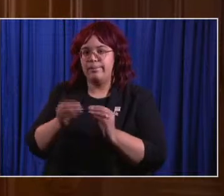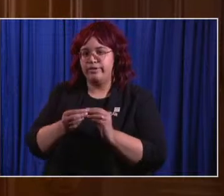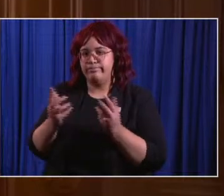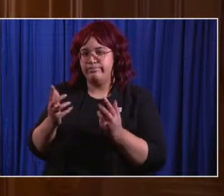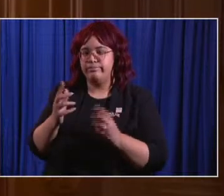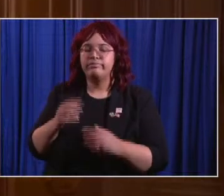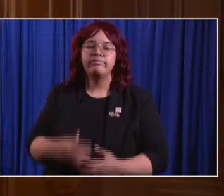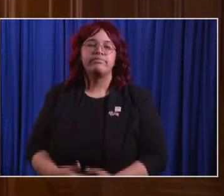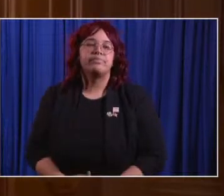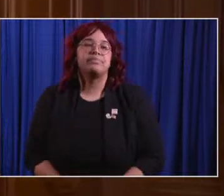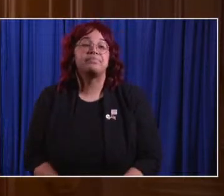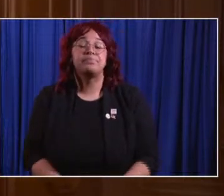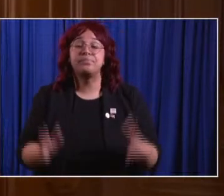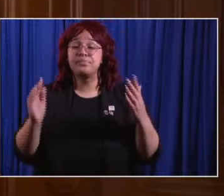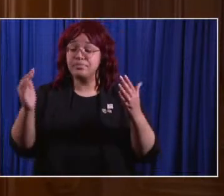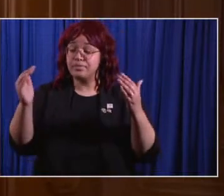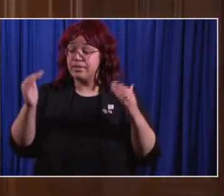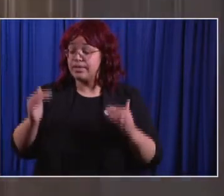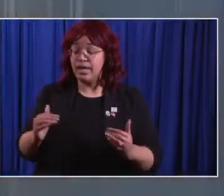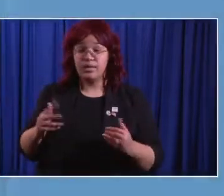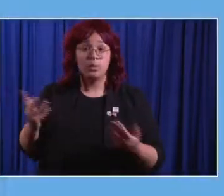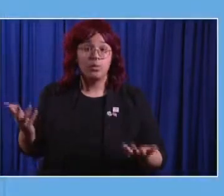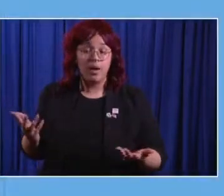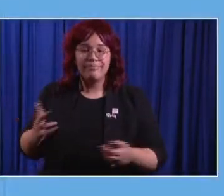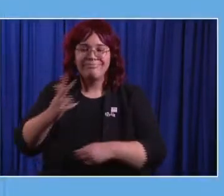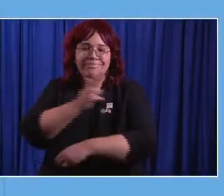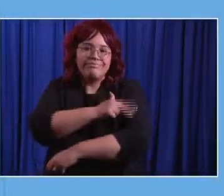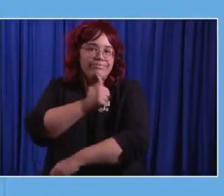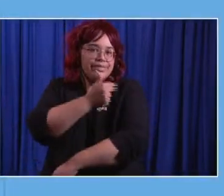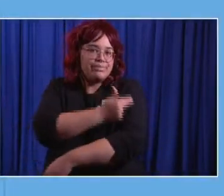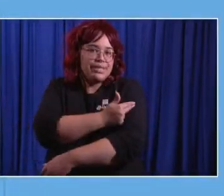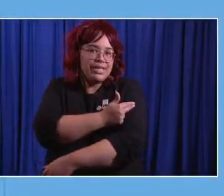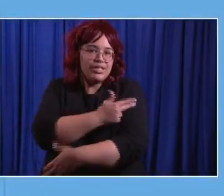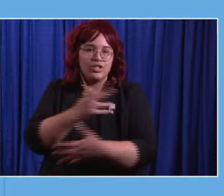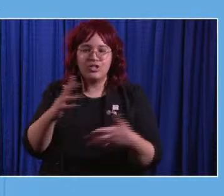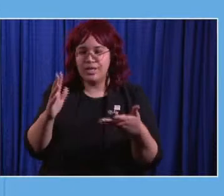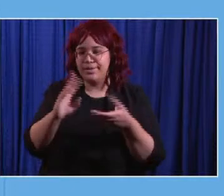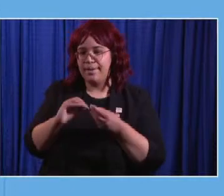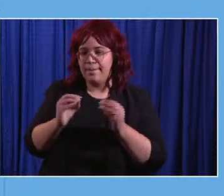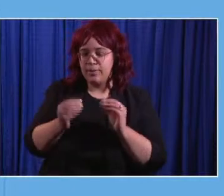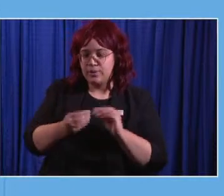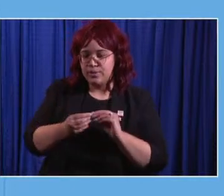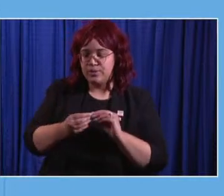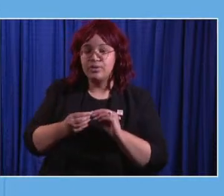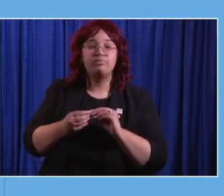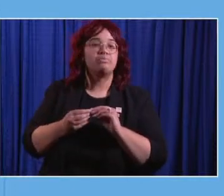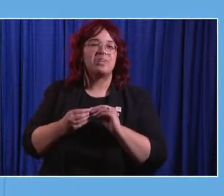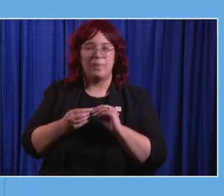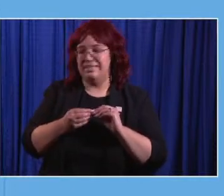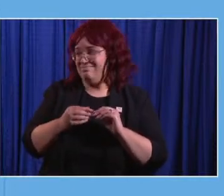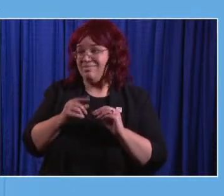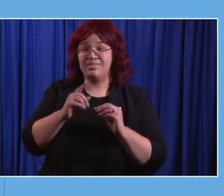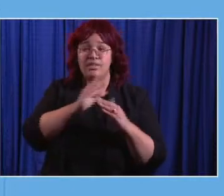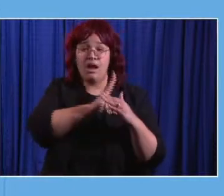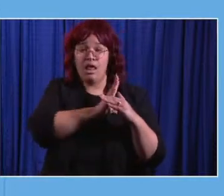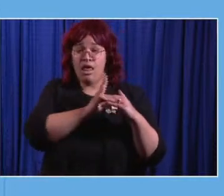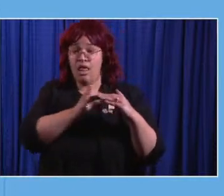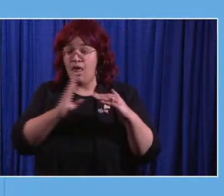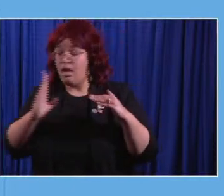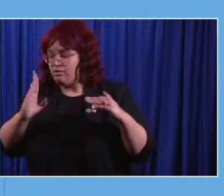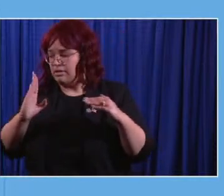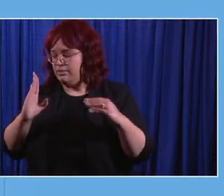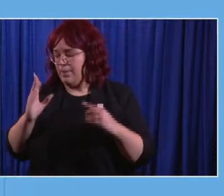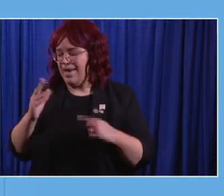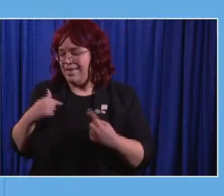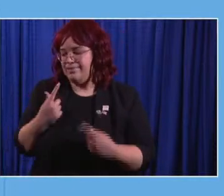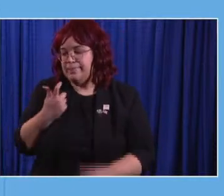This is our hospitalization. This is, again, the number of people in the hospital as of yesterday. So a little